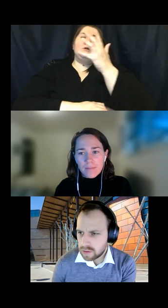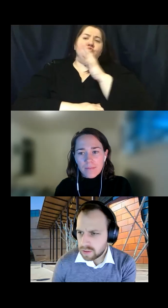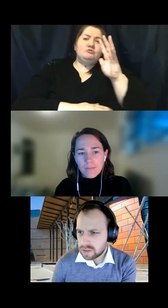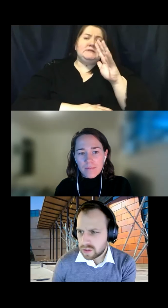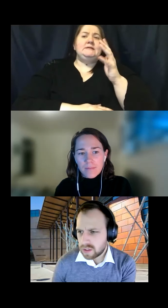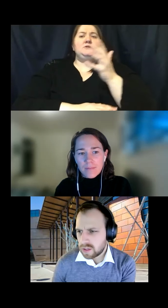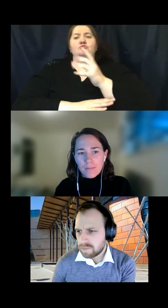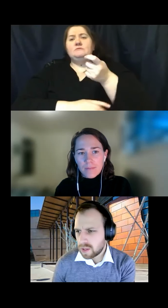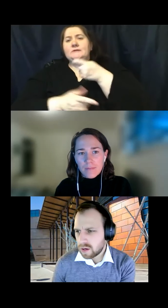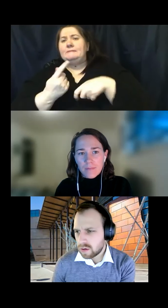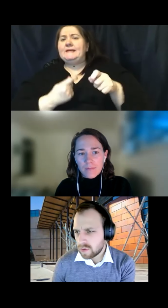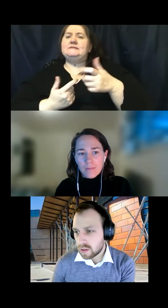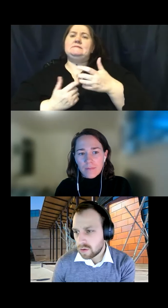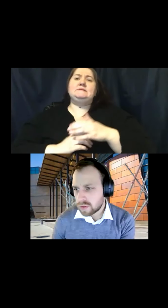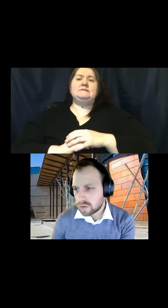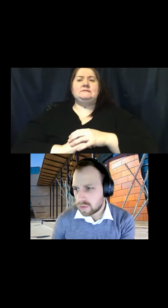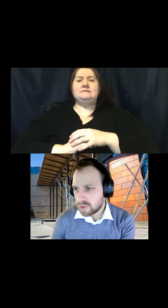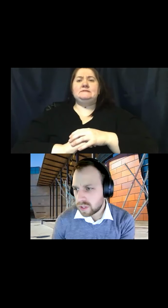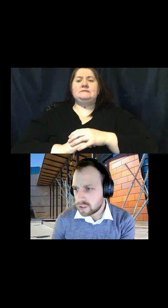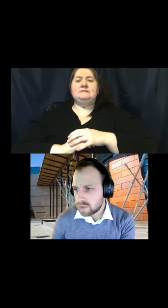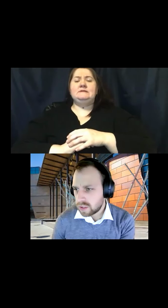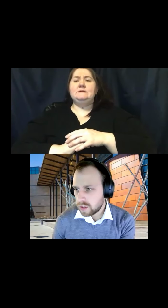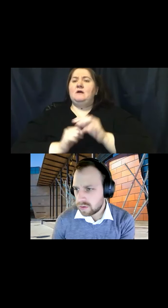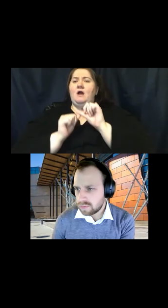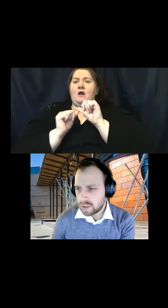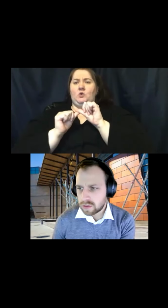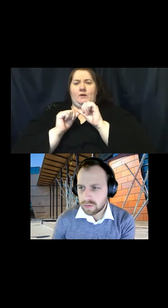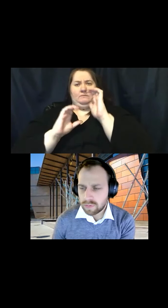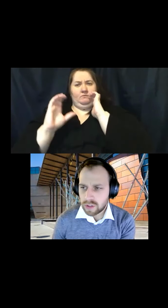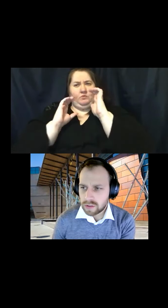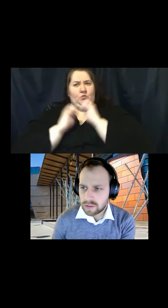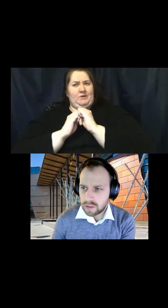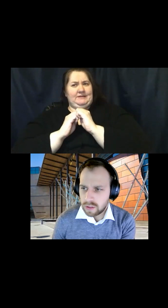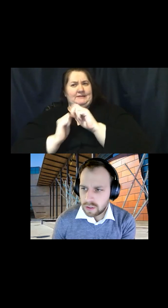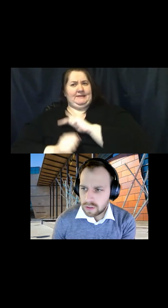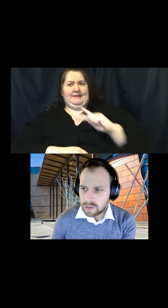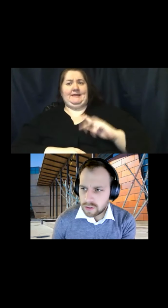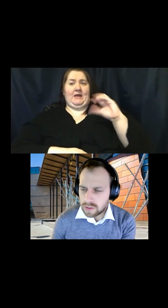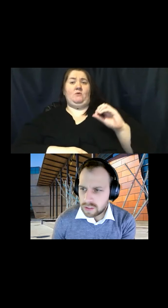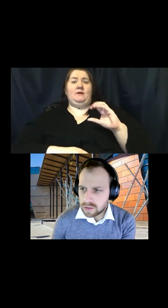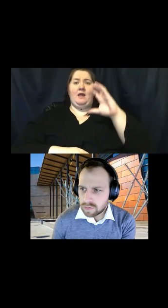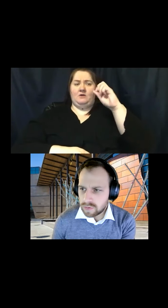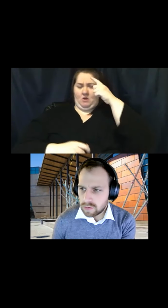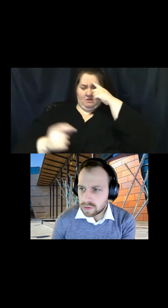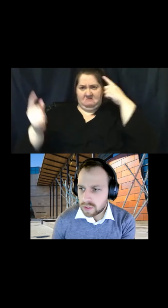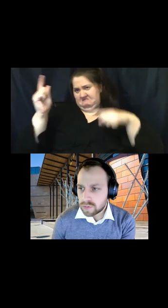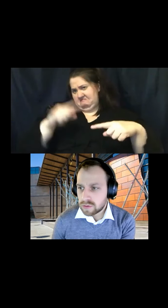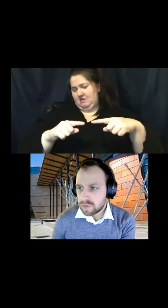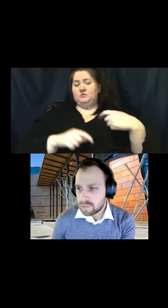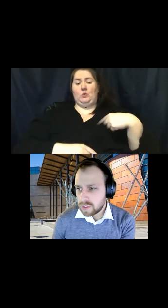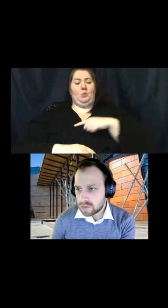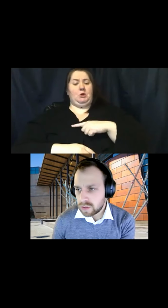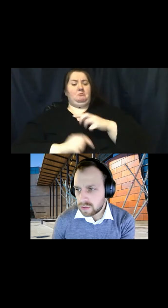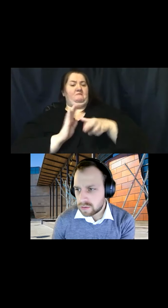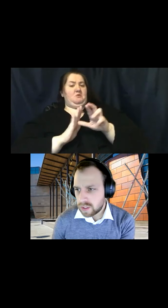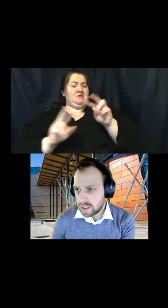replacements, this is a area of ongoing communication with King County and code compliance. So the city is reviewing and trying to preserve